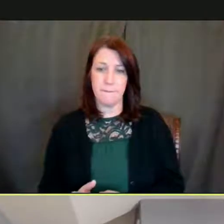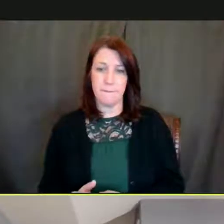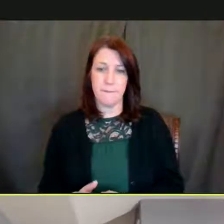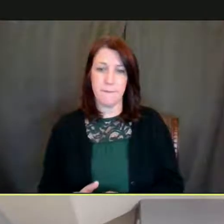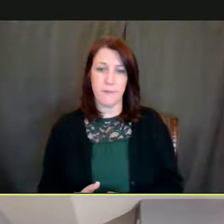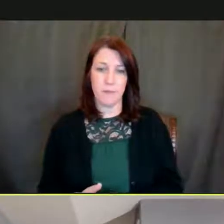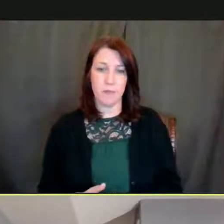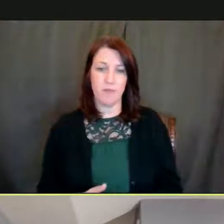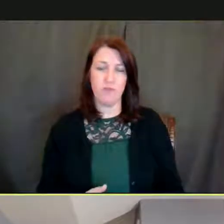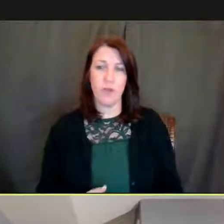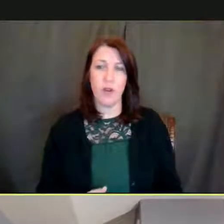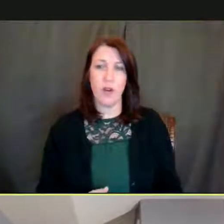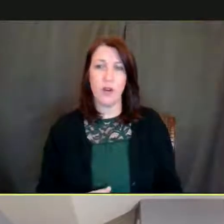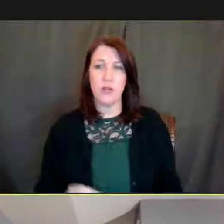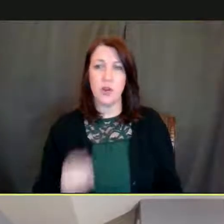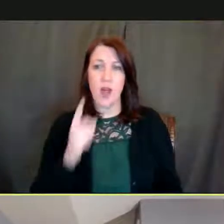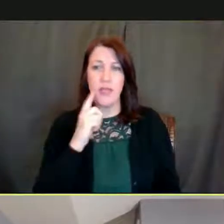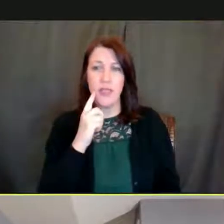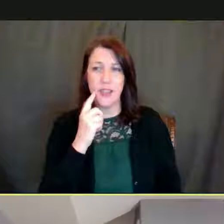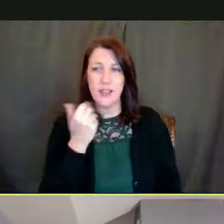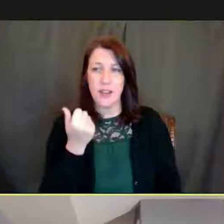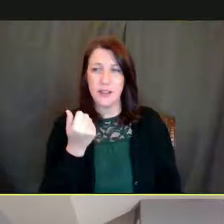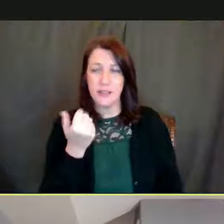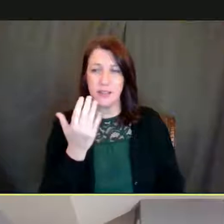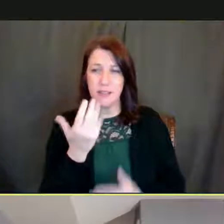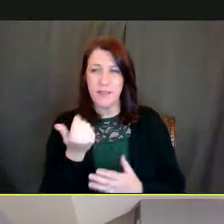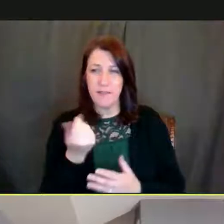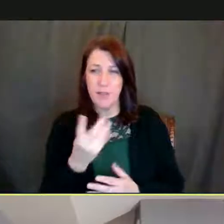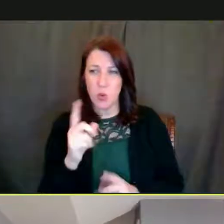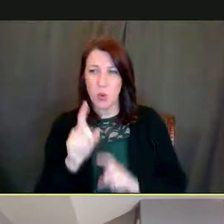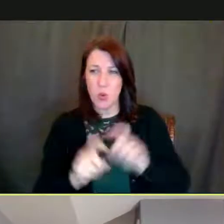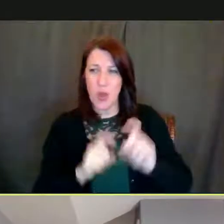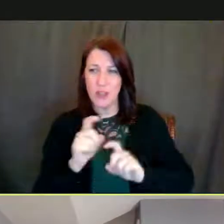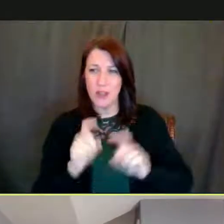So I think there's a number of kind of questions that we're